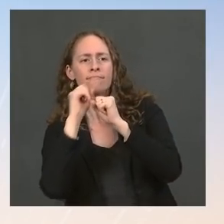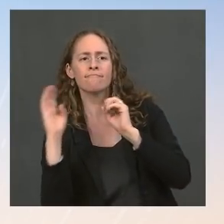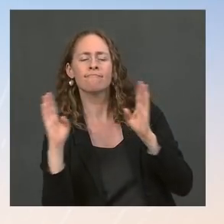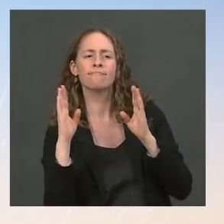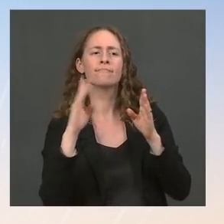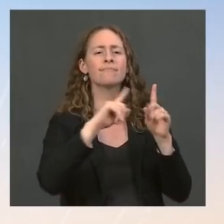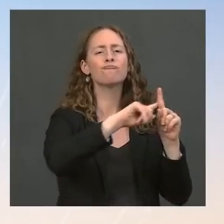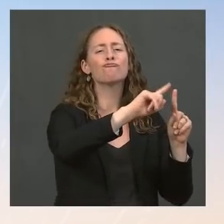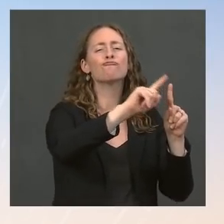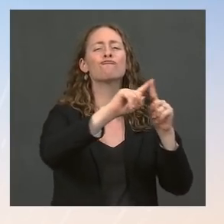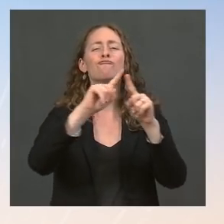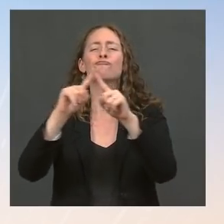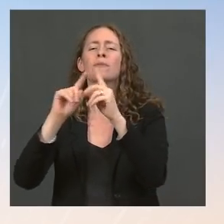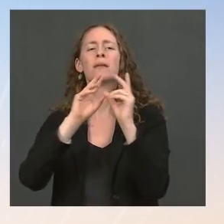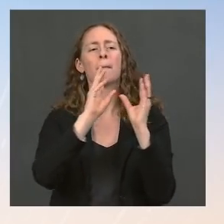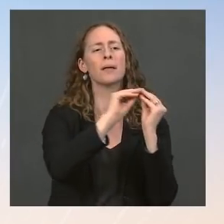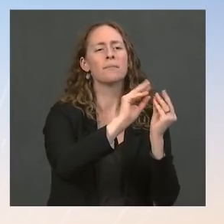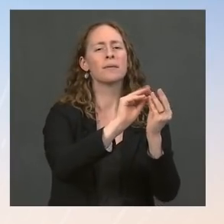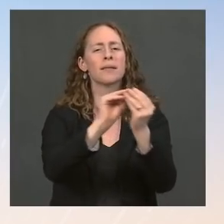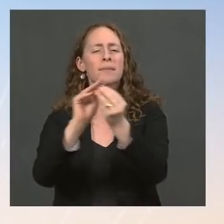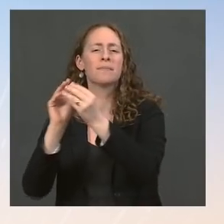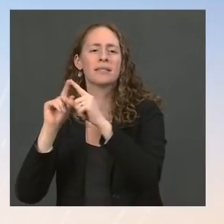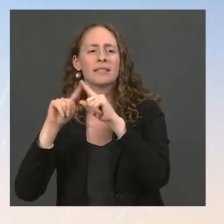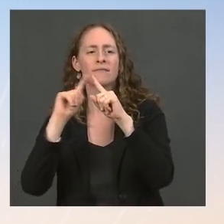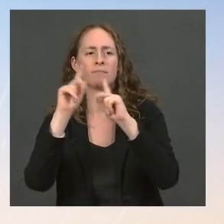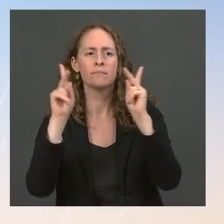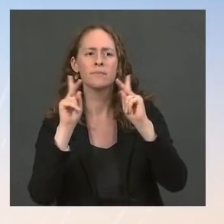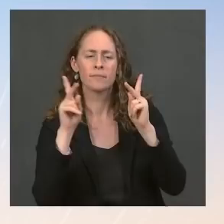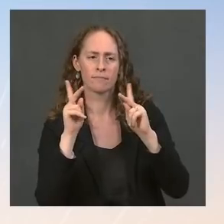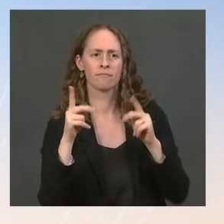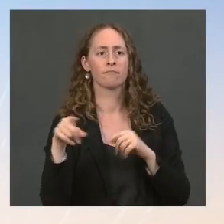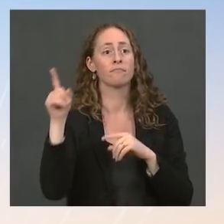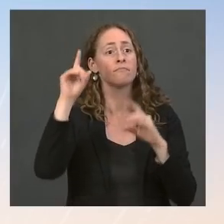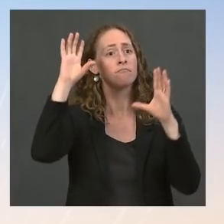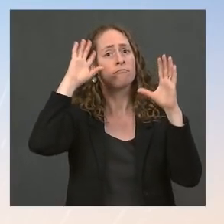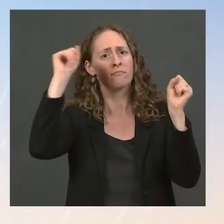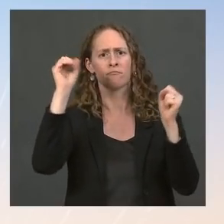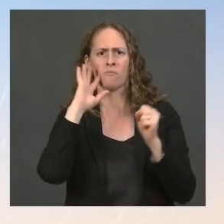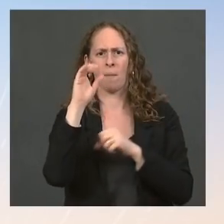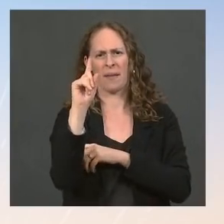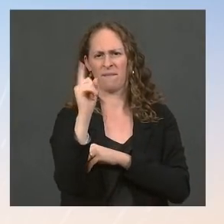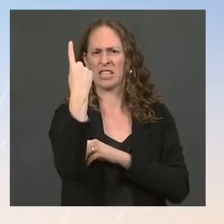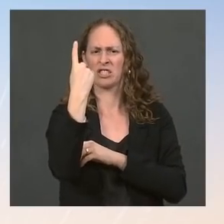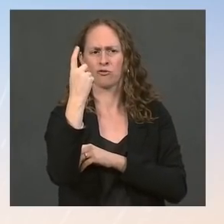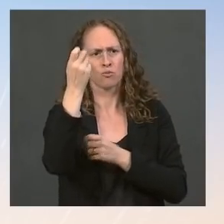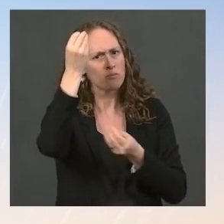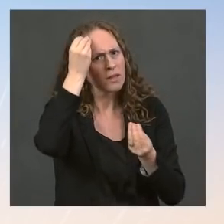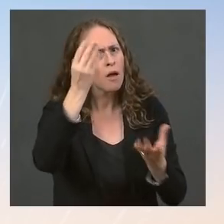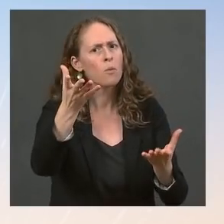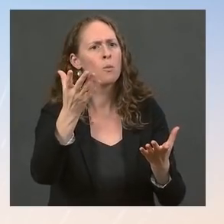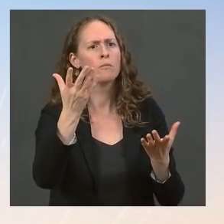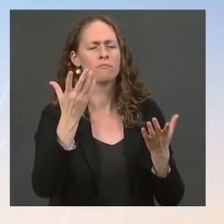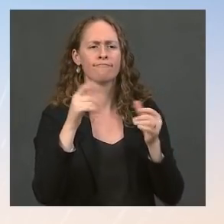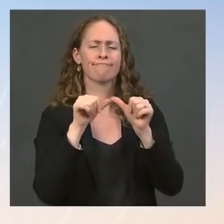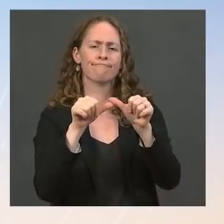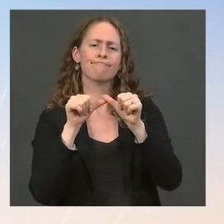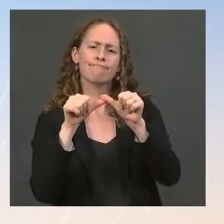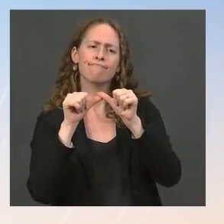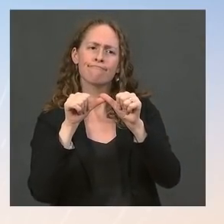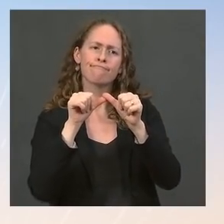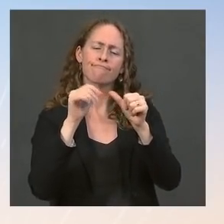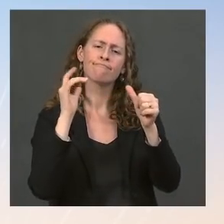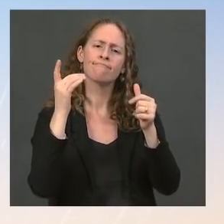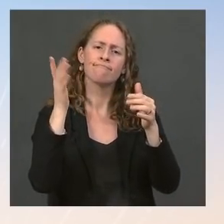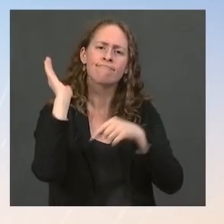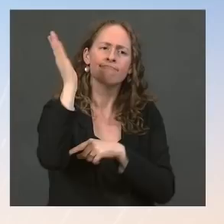about how to move things forward. And yes, he's the first to tell you that we need to continue to communicate with the American public about what's in